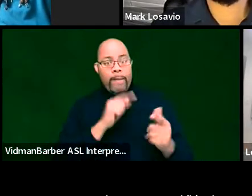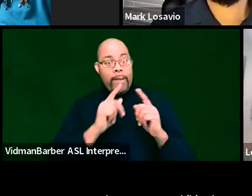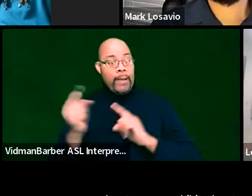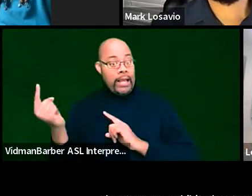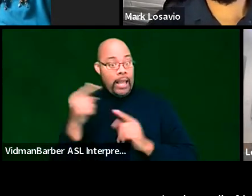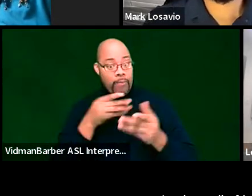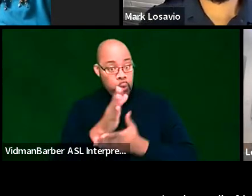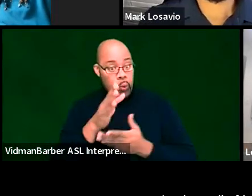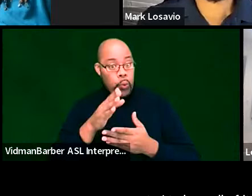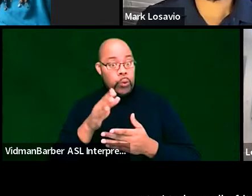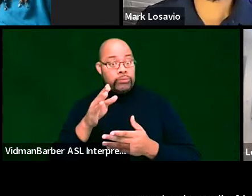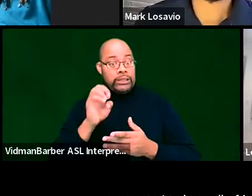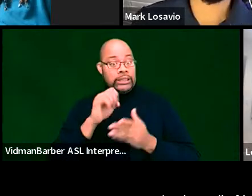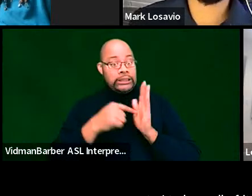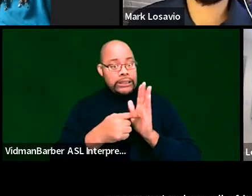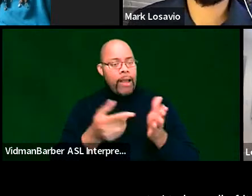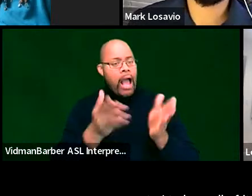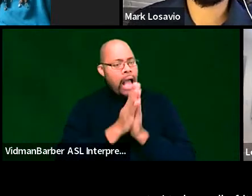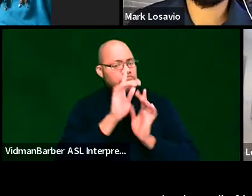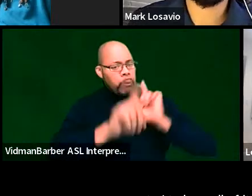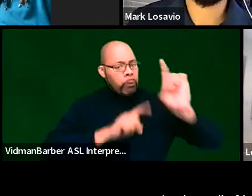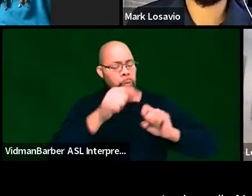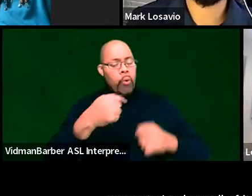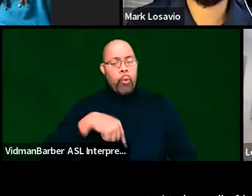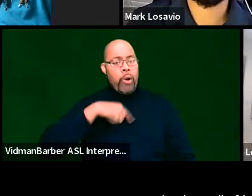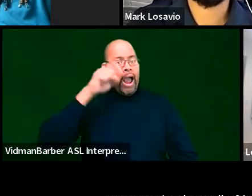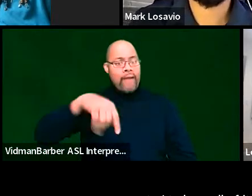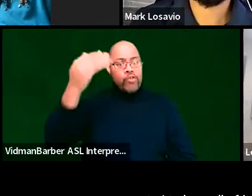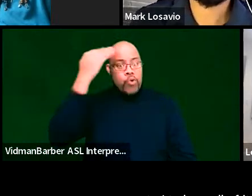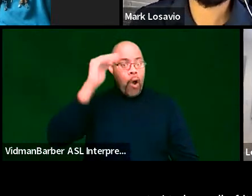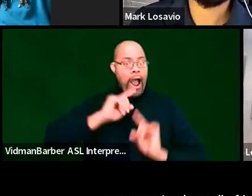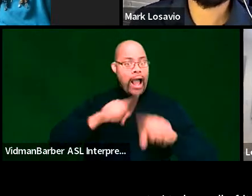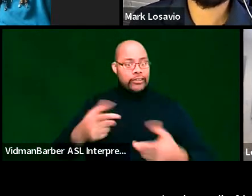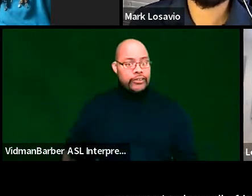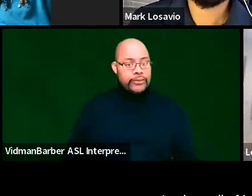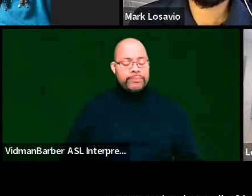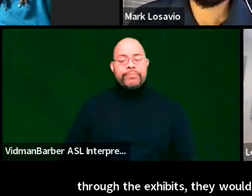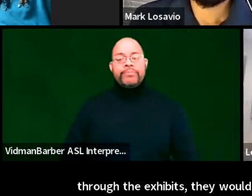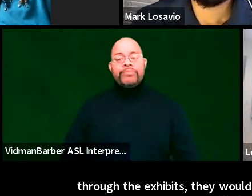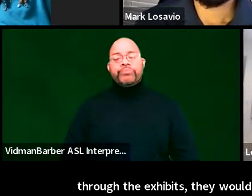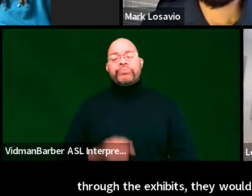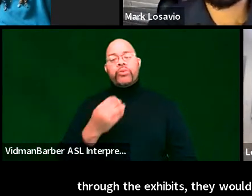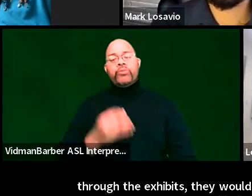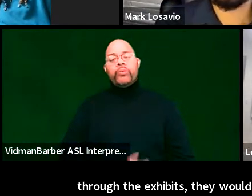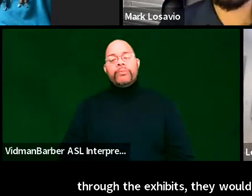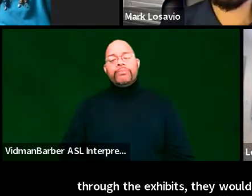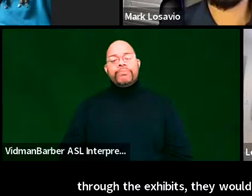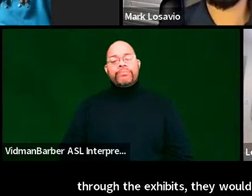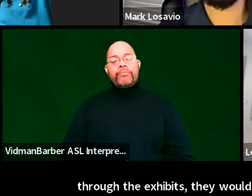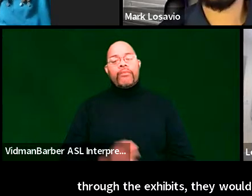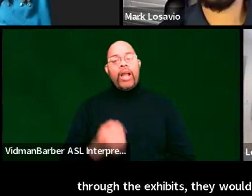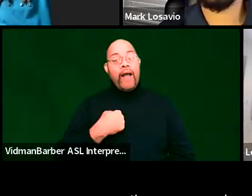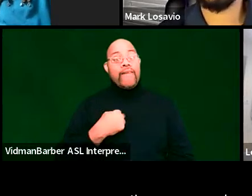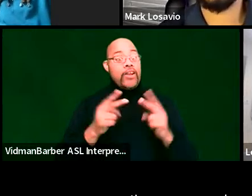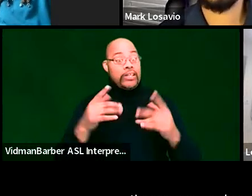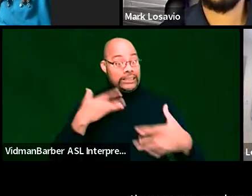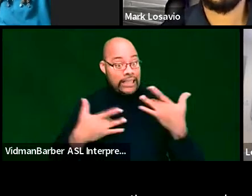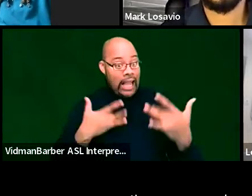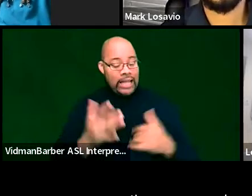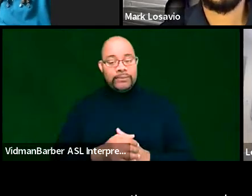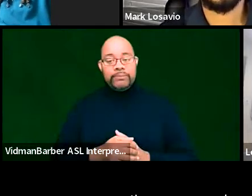came through the exhibits, they would ask us questions. So we had to know the answers, And so I was very excited